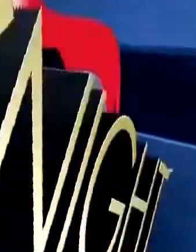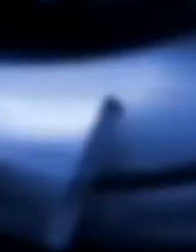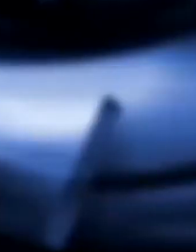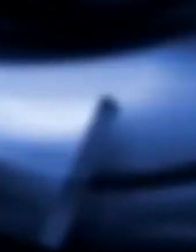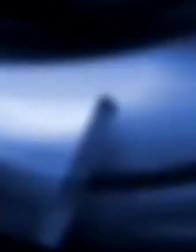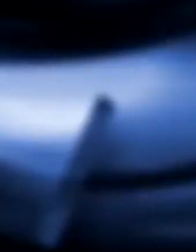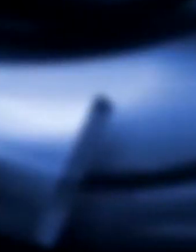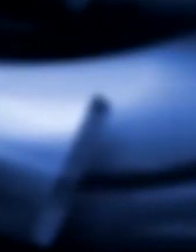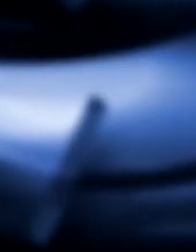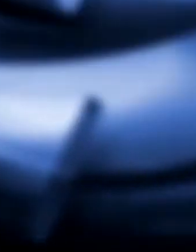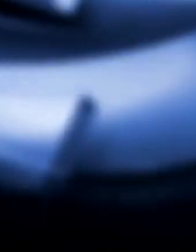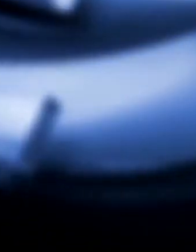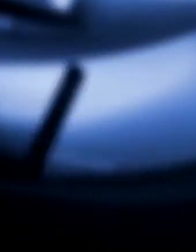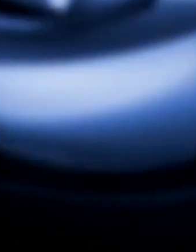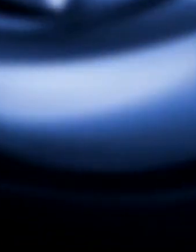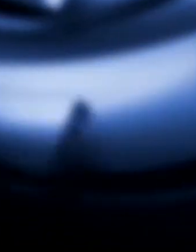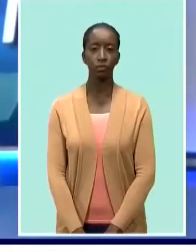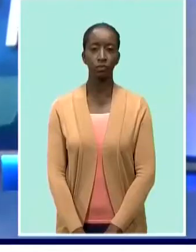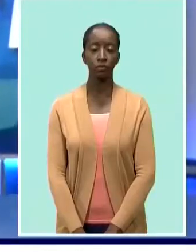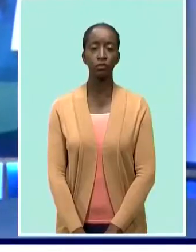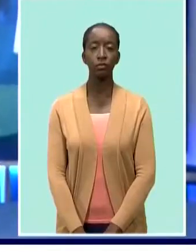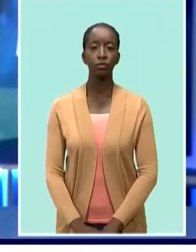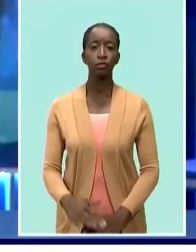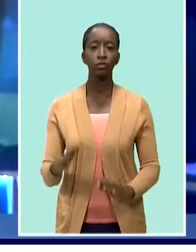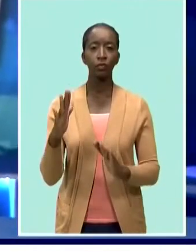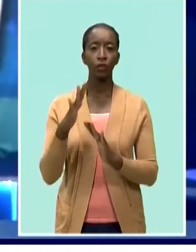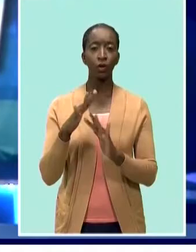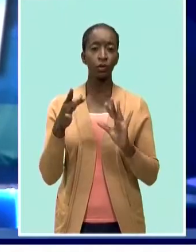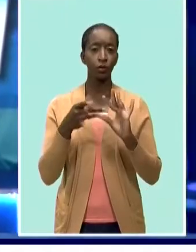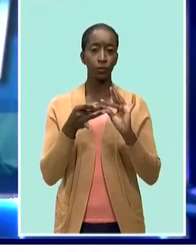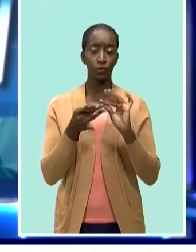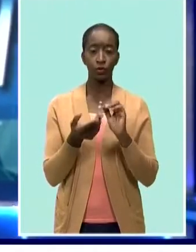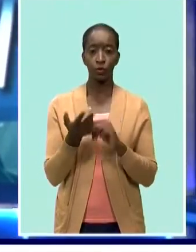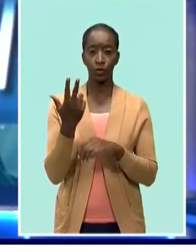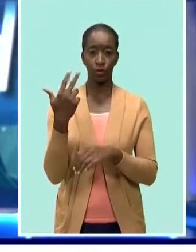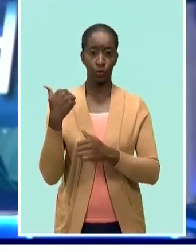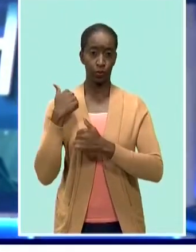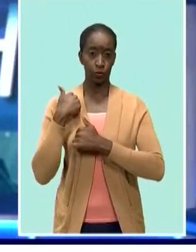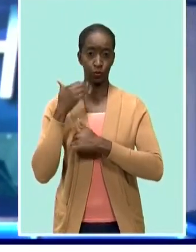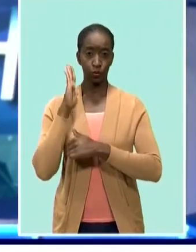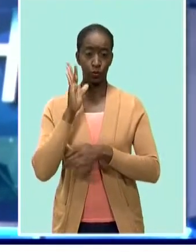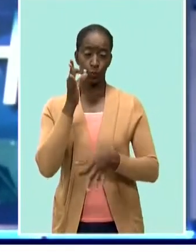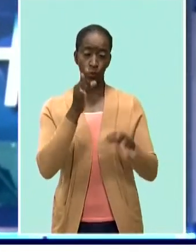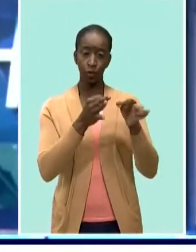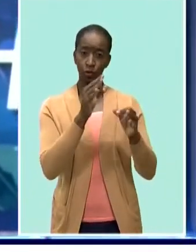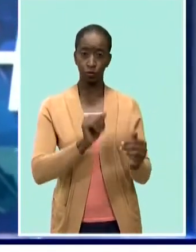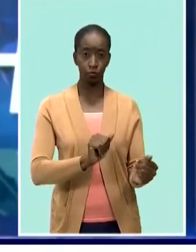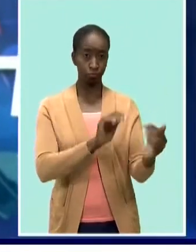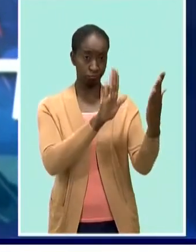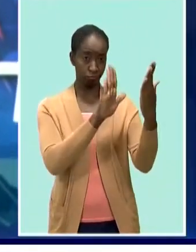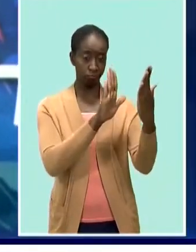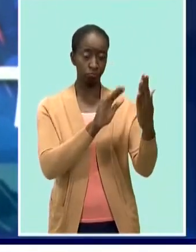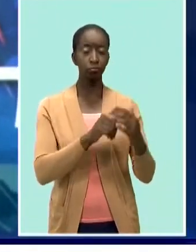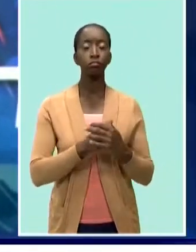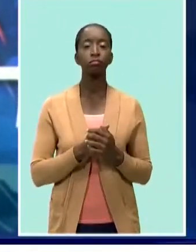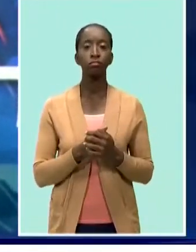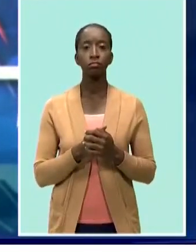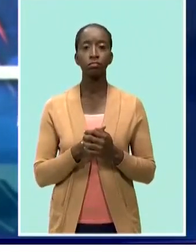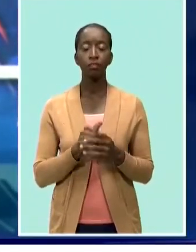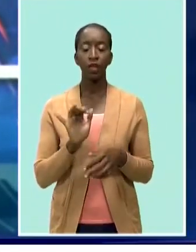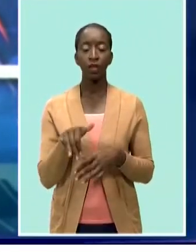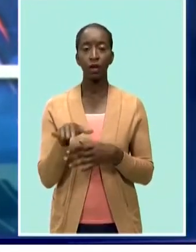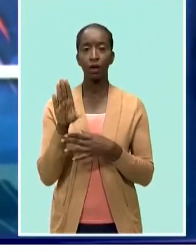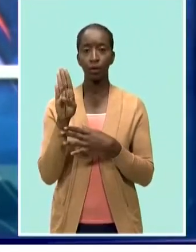Our top story, 3 individuals facing a number of charges are set to appear before 3 court-martials by the Barbados